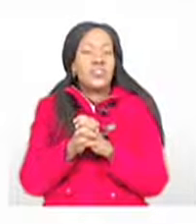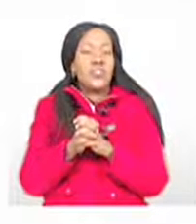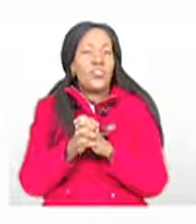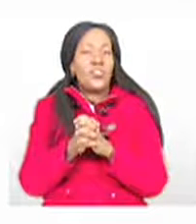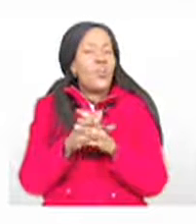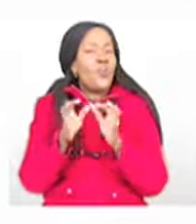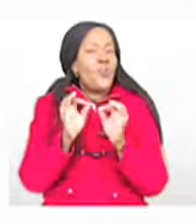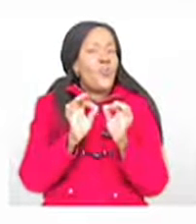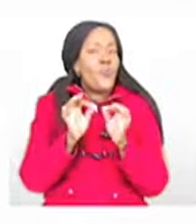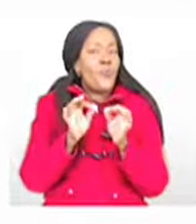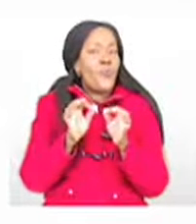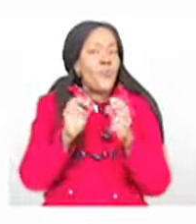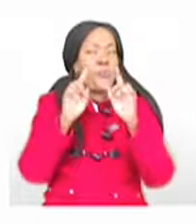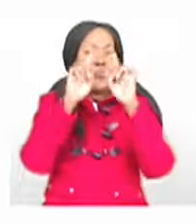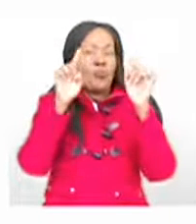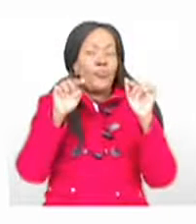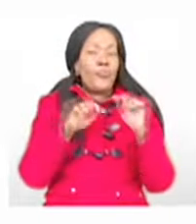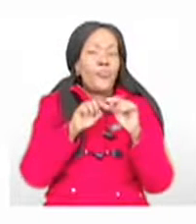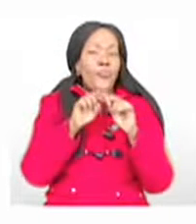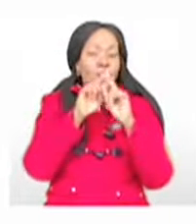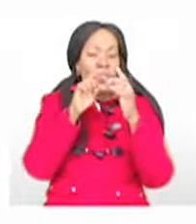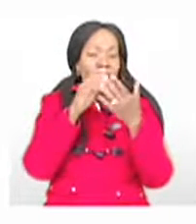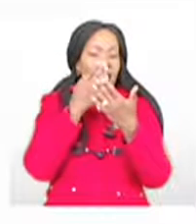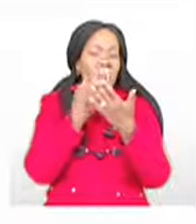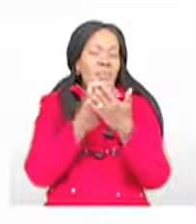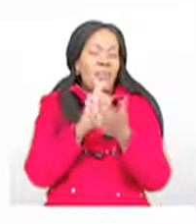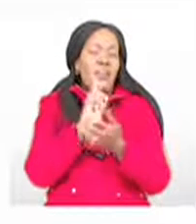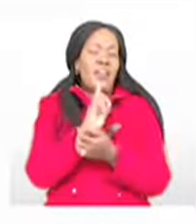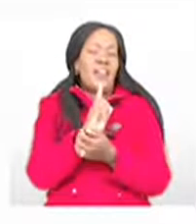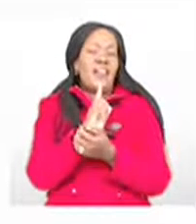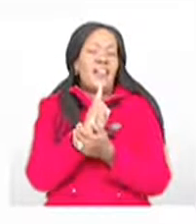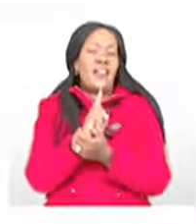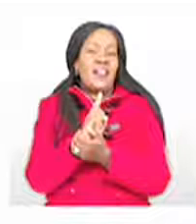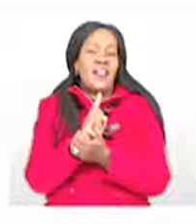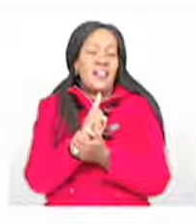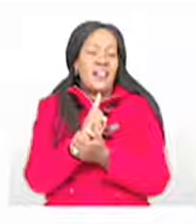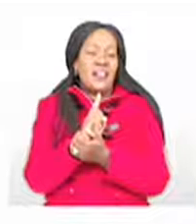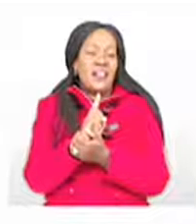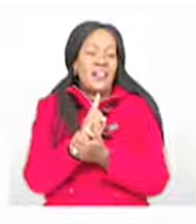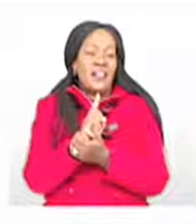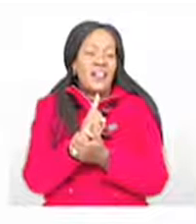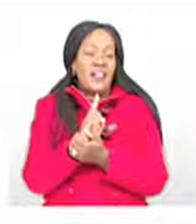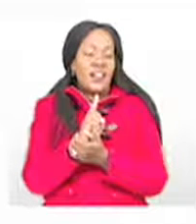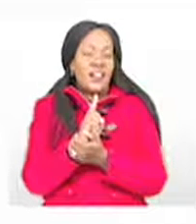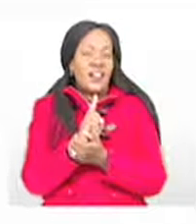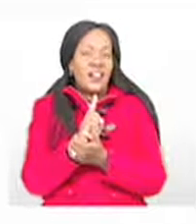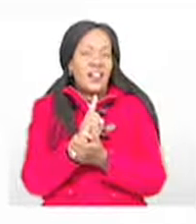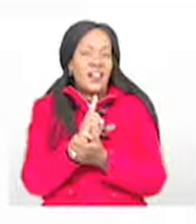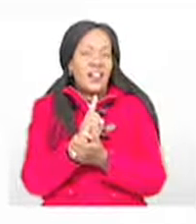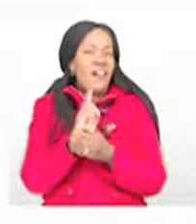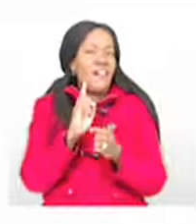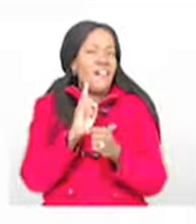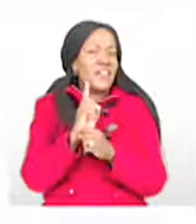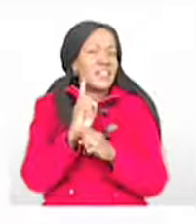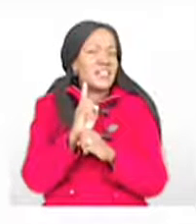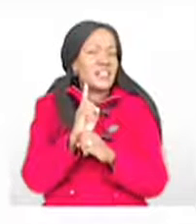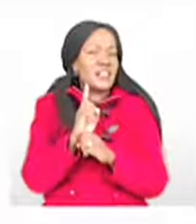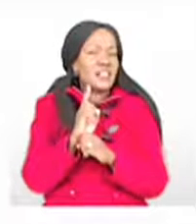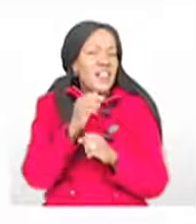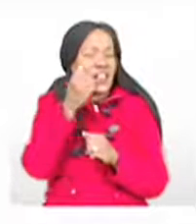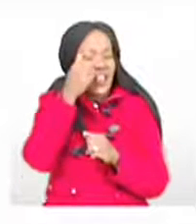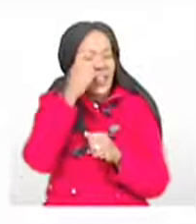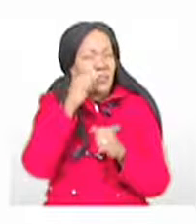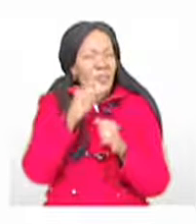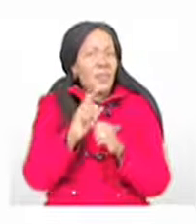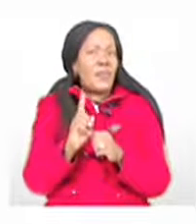is supposed to be picture number 1? First, remember what